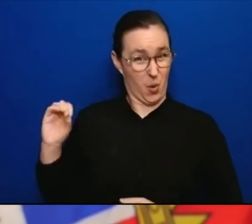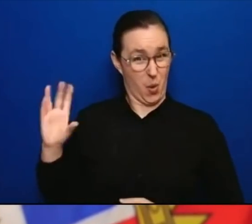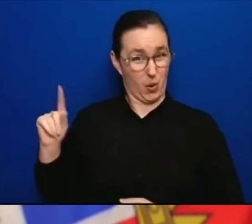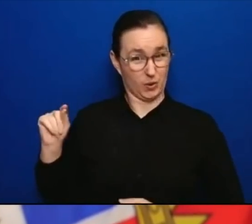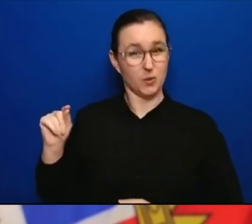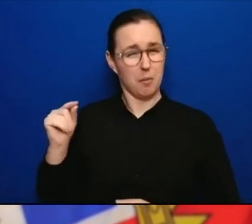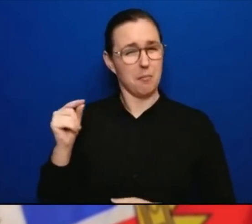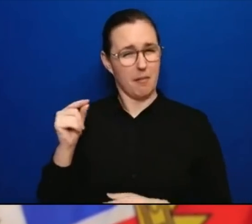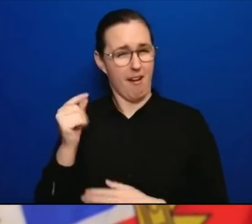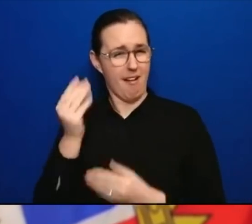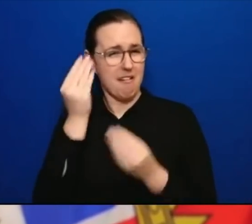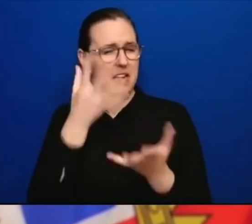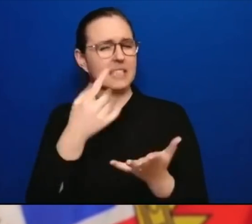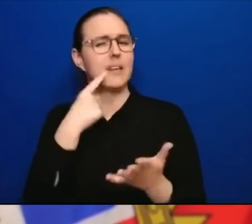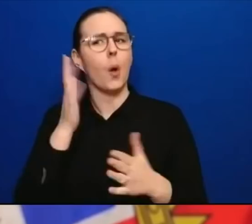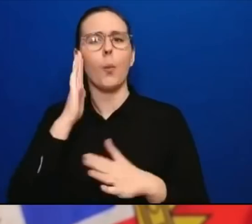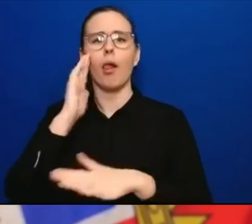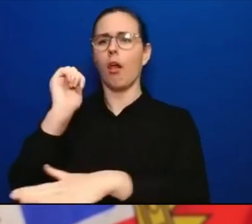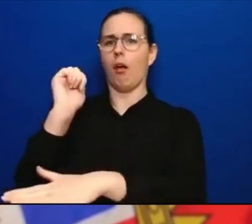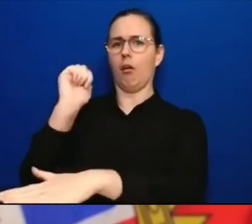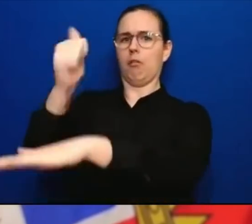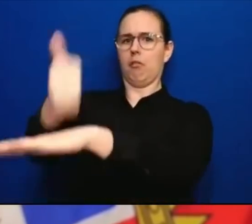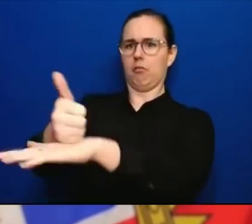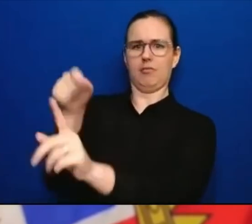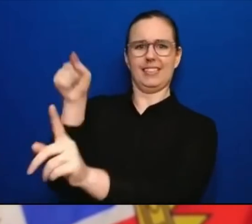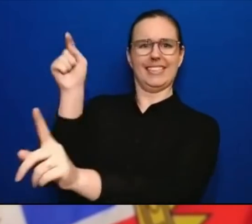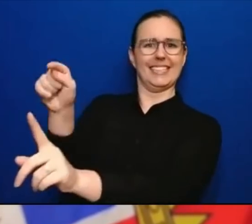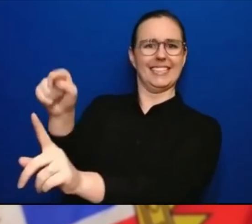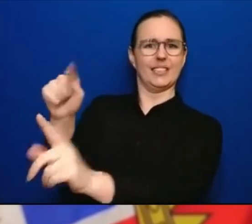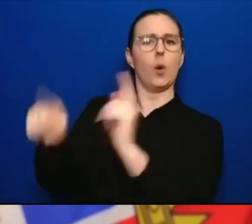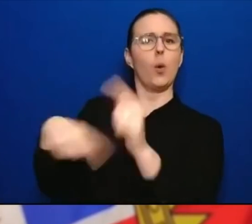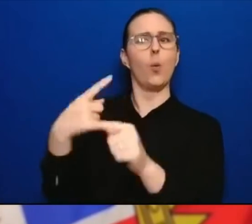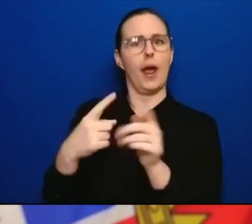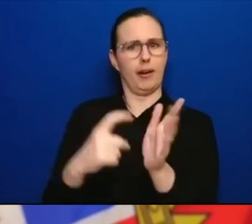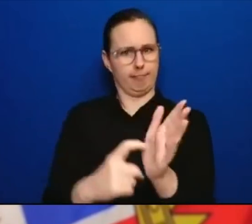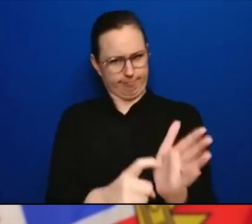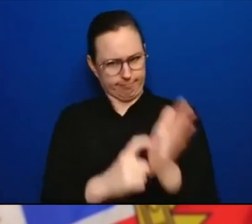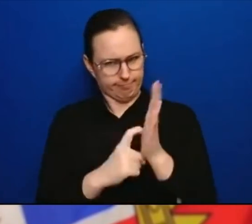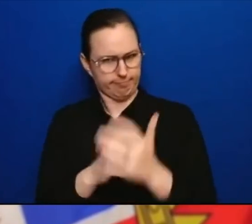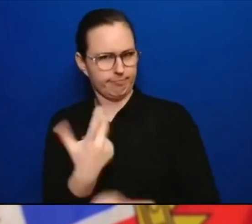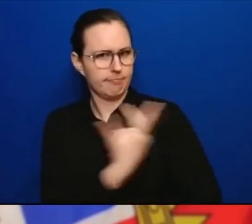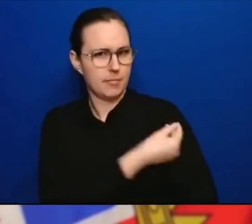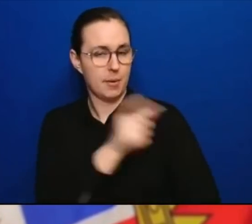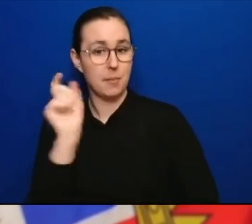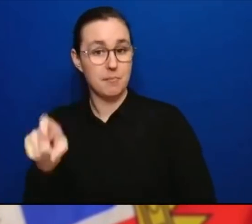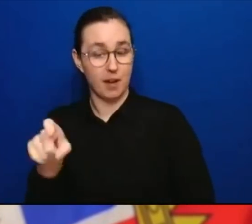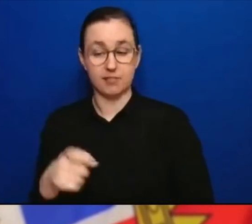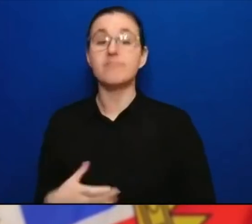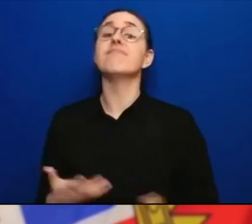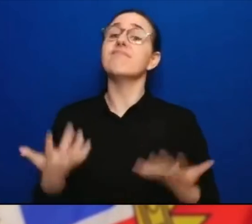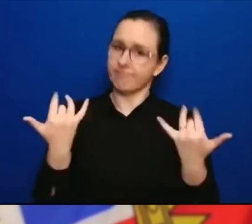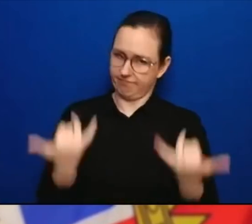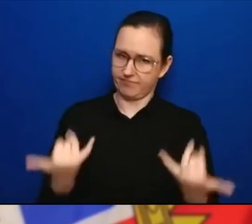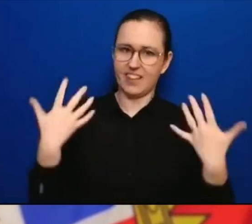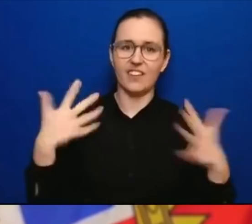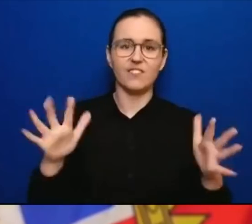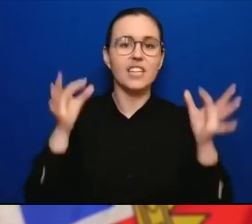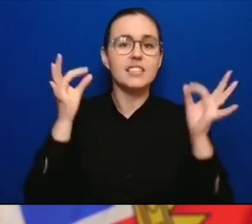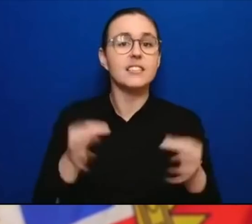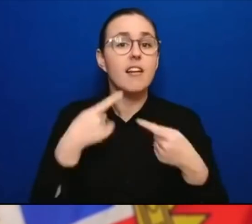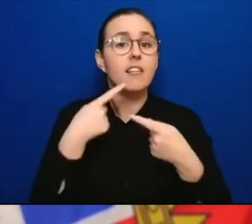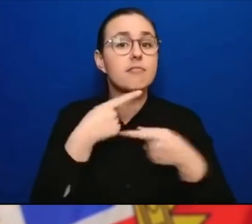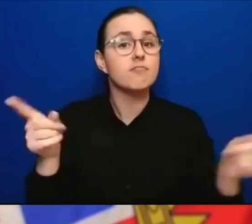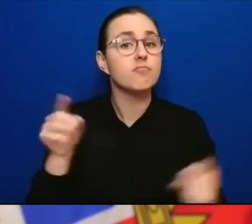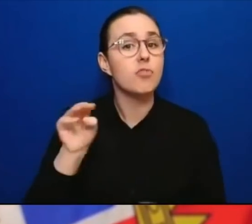October that we would give a date when that would be required. And so that date will now be March